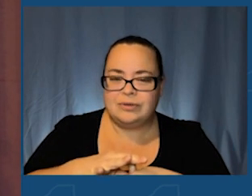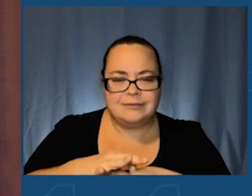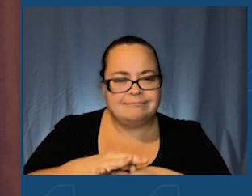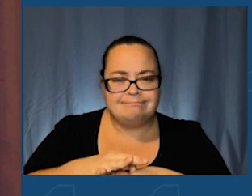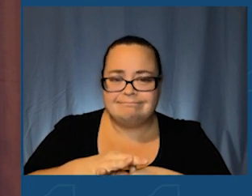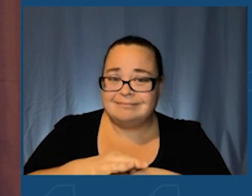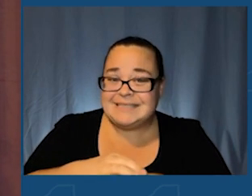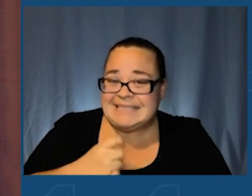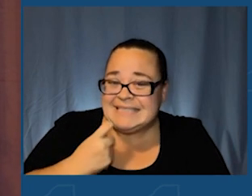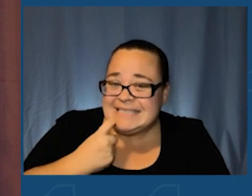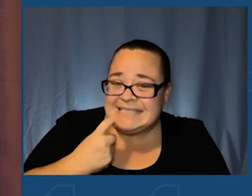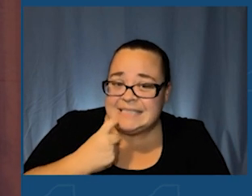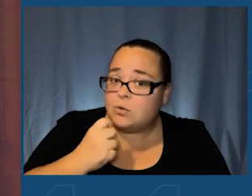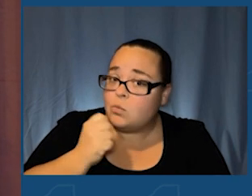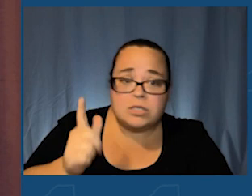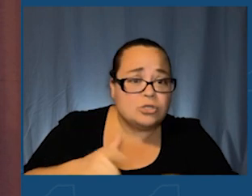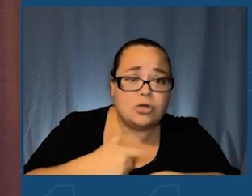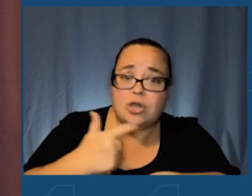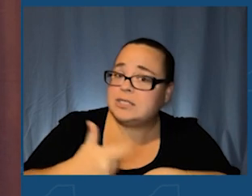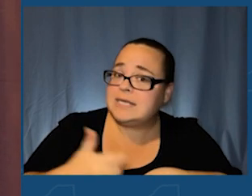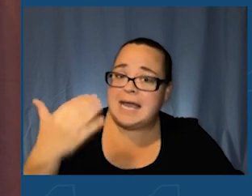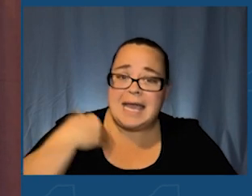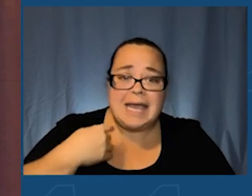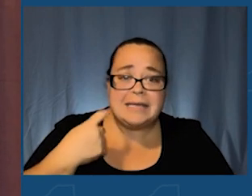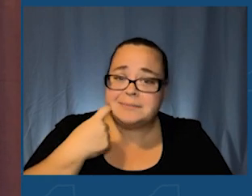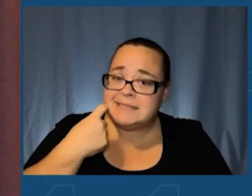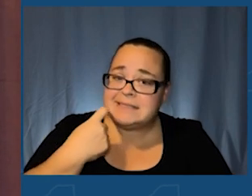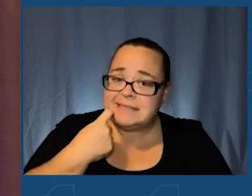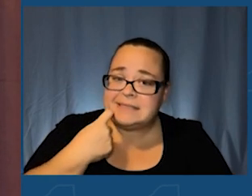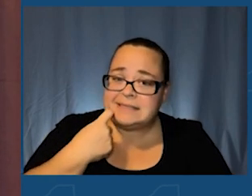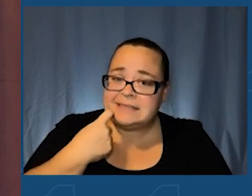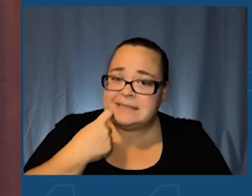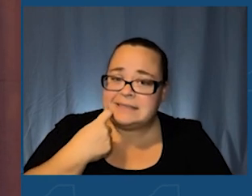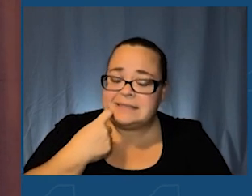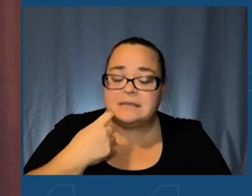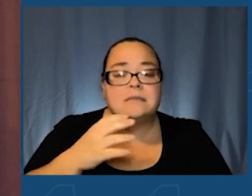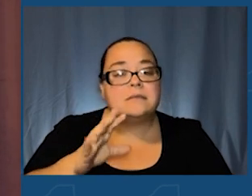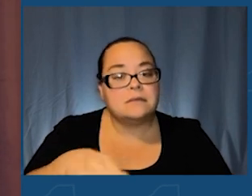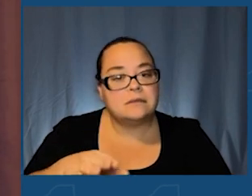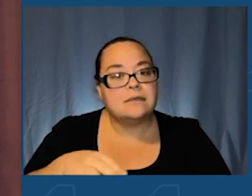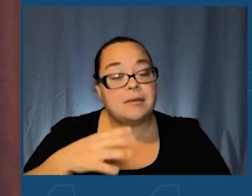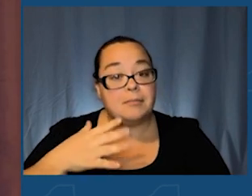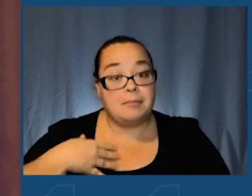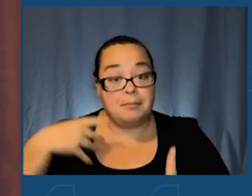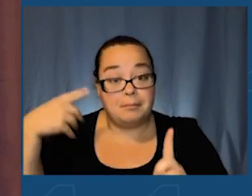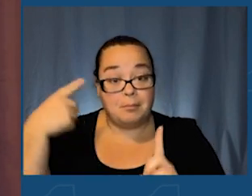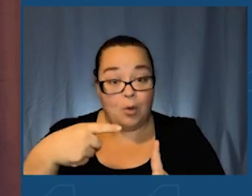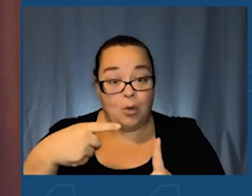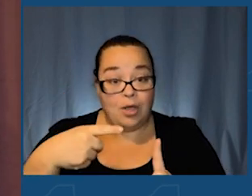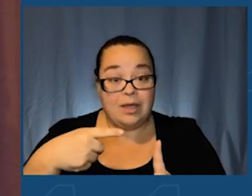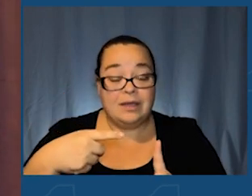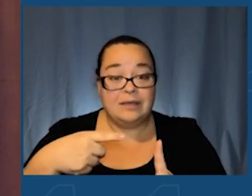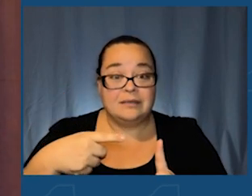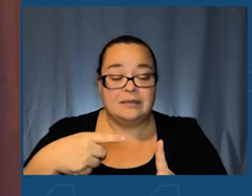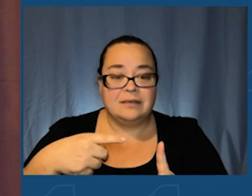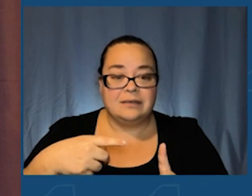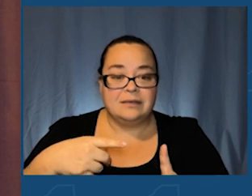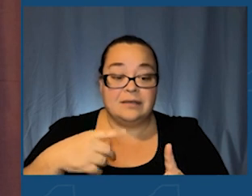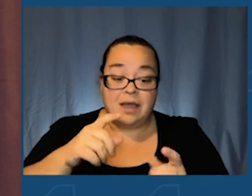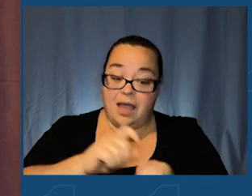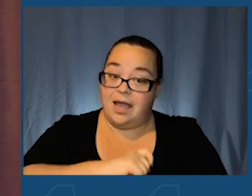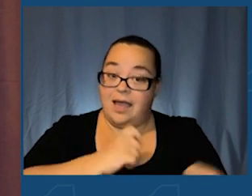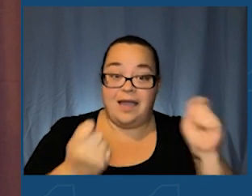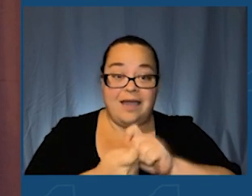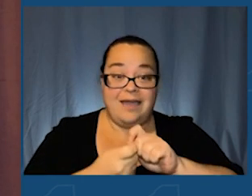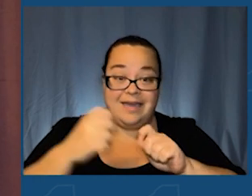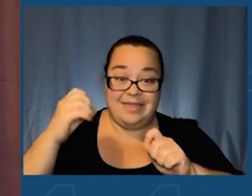ago. So the point is, I'm trying to make it because you're going to see these same dark forces unleash as a result of what we do in here